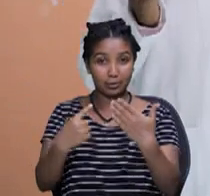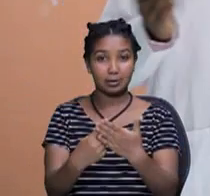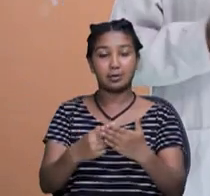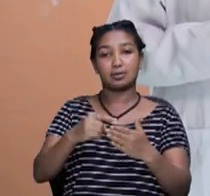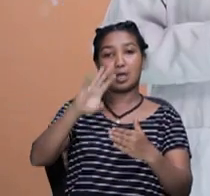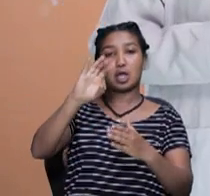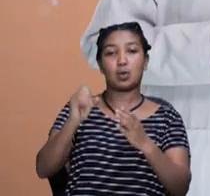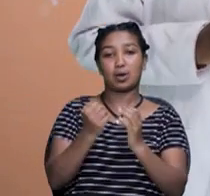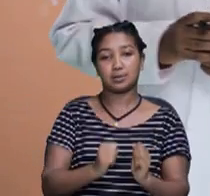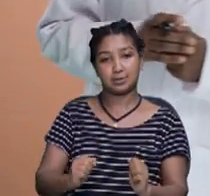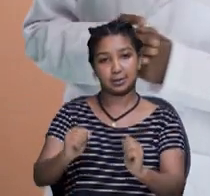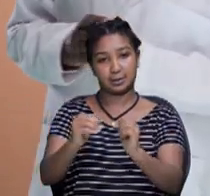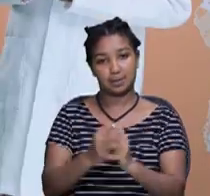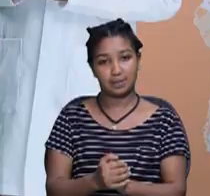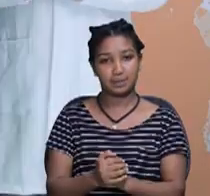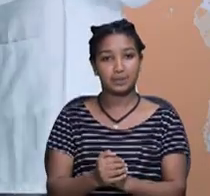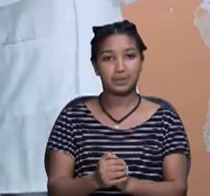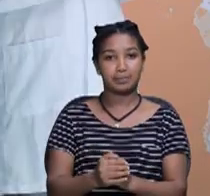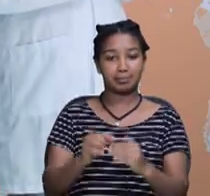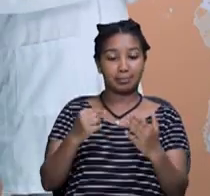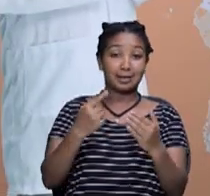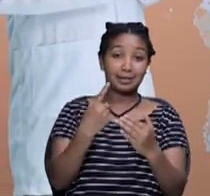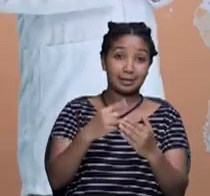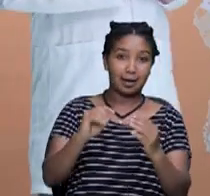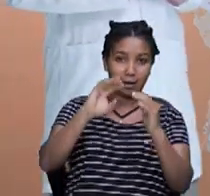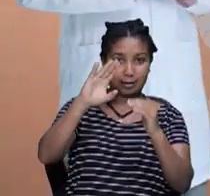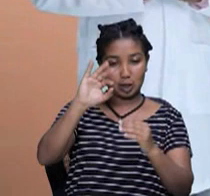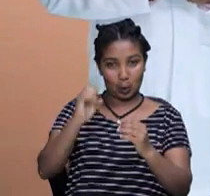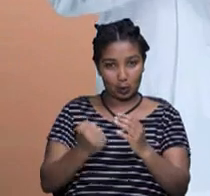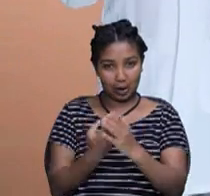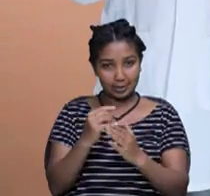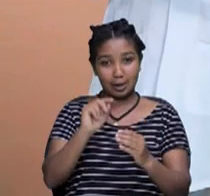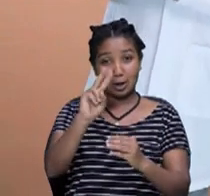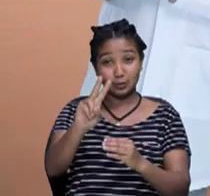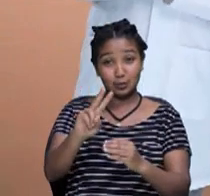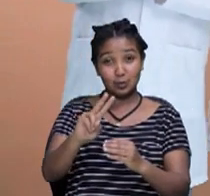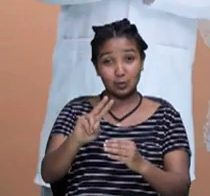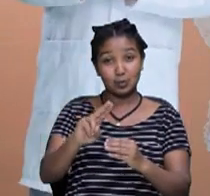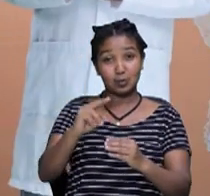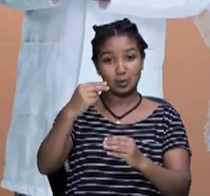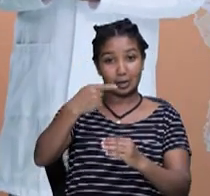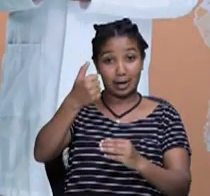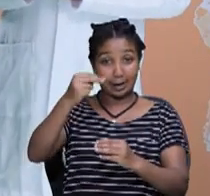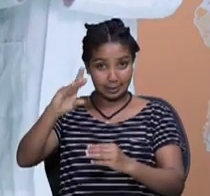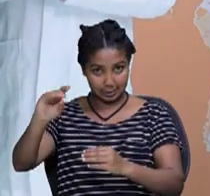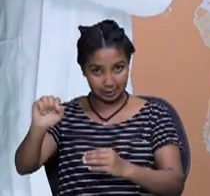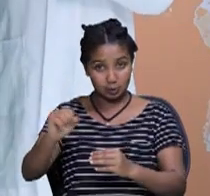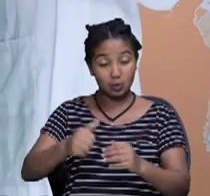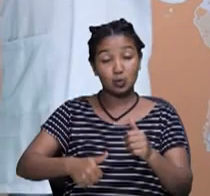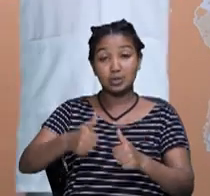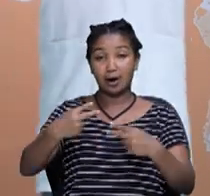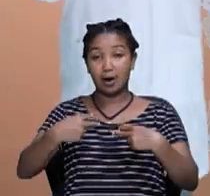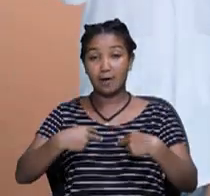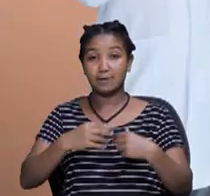the endocrine system. The endocrine system. There are two glands which